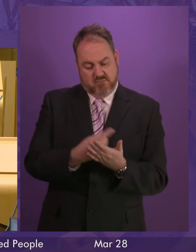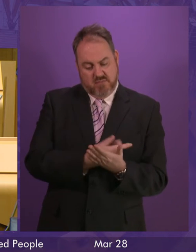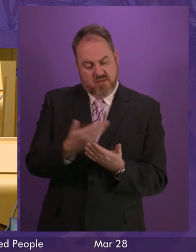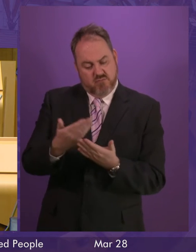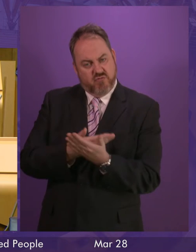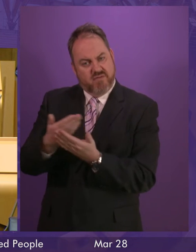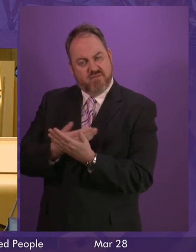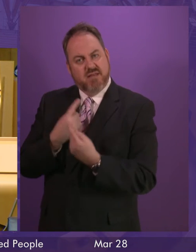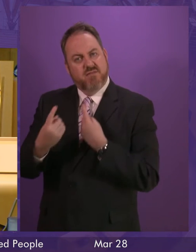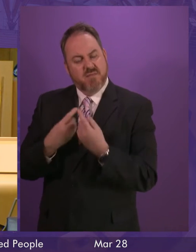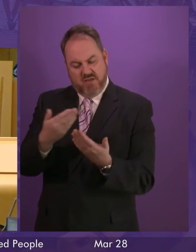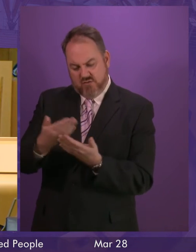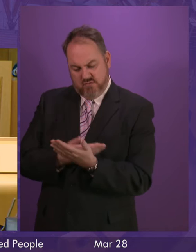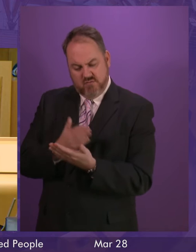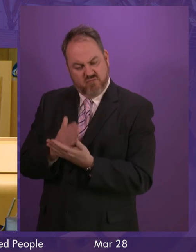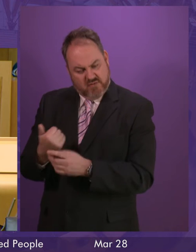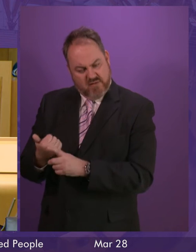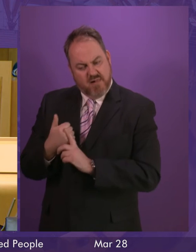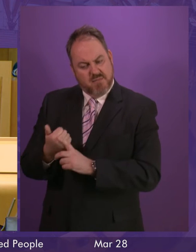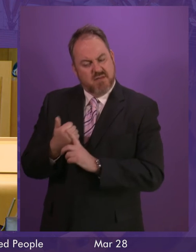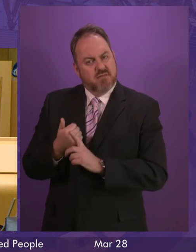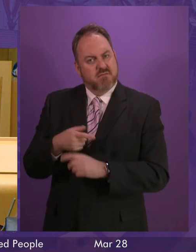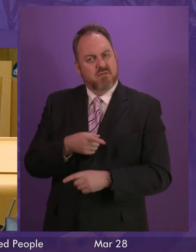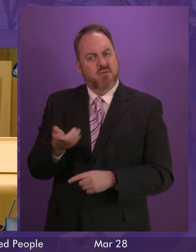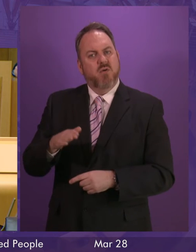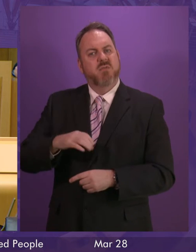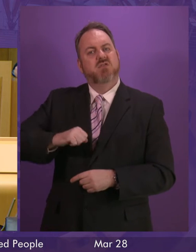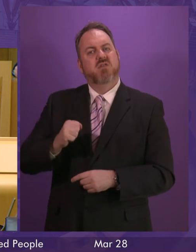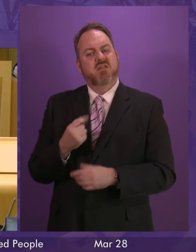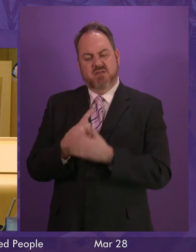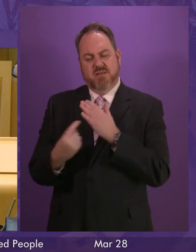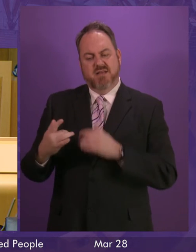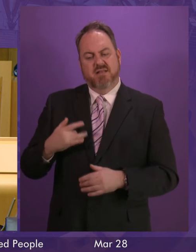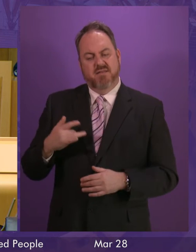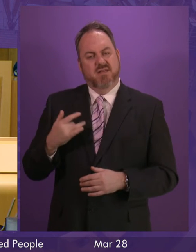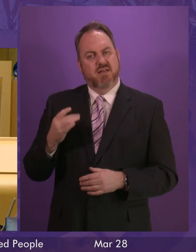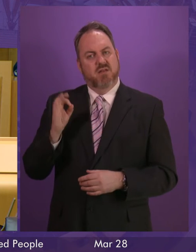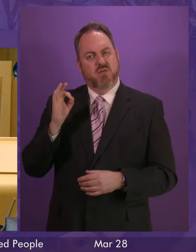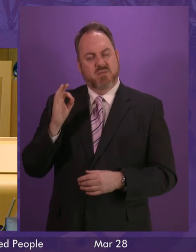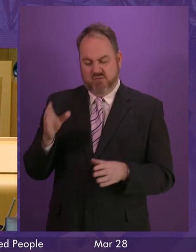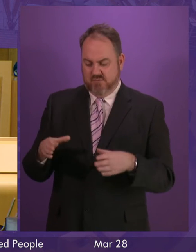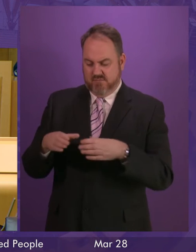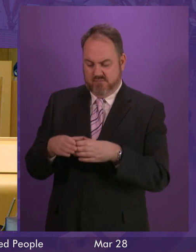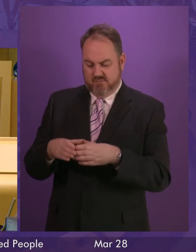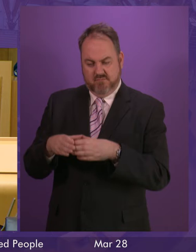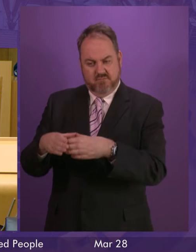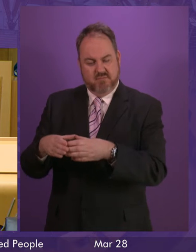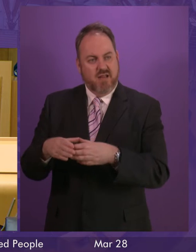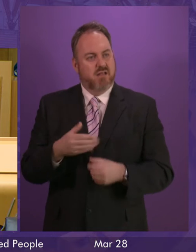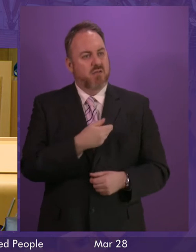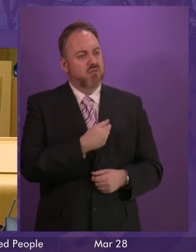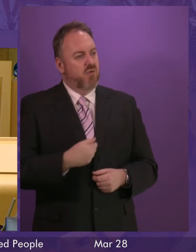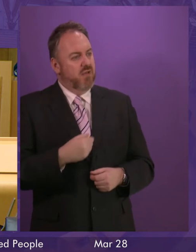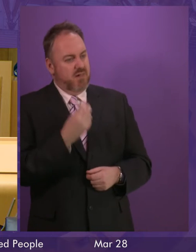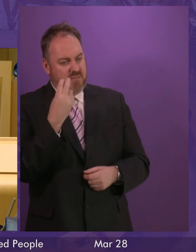helpful from the Scottish Independent Living Coalition, Citizens and Vice-Scotland people first enable Scotland and the Royal Blind.